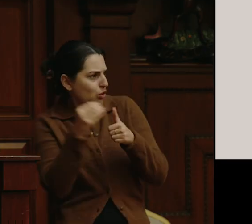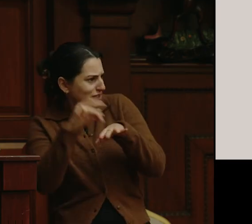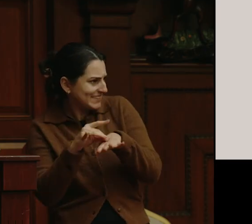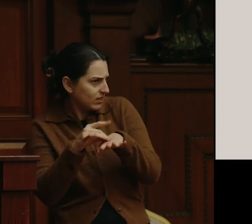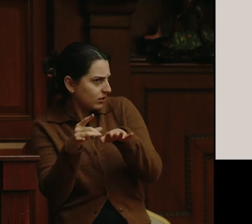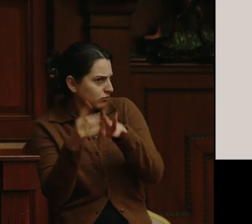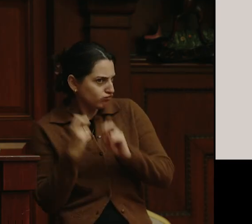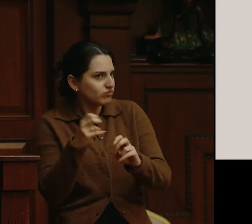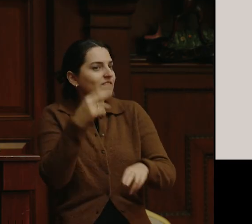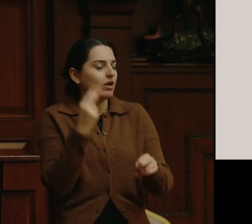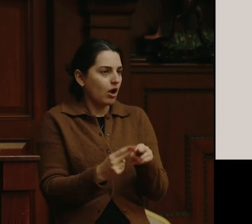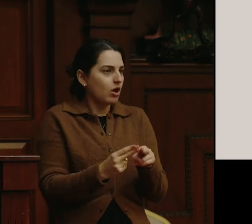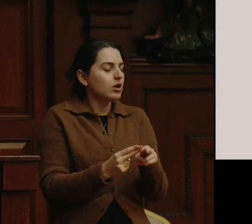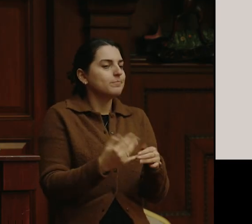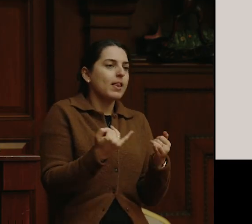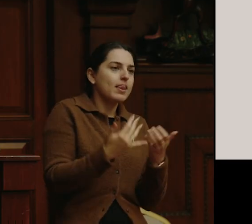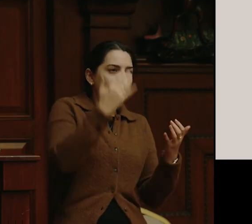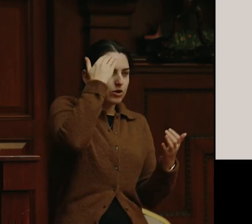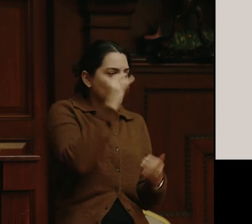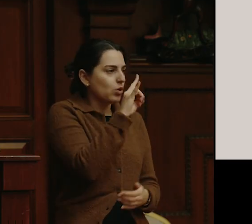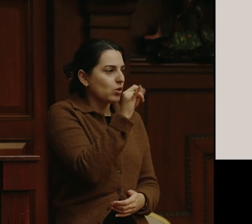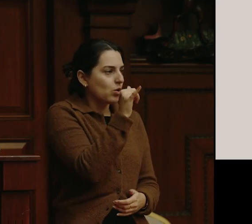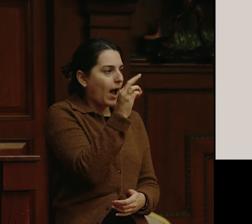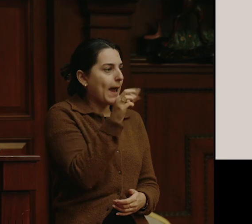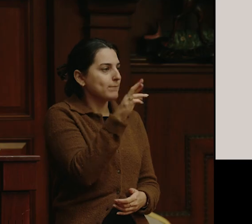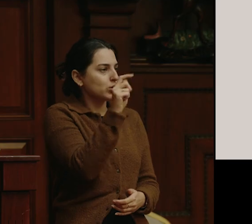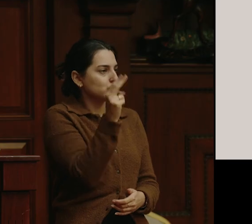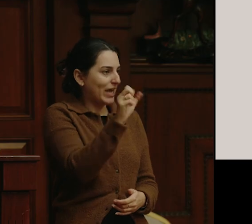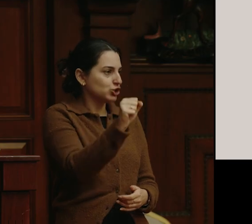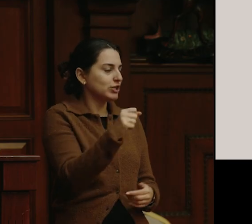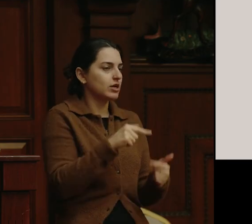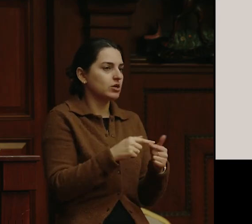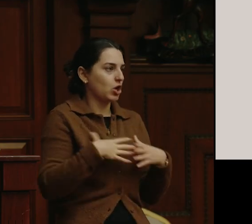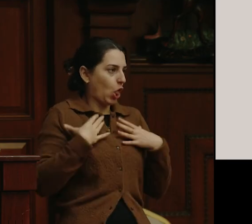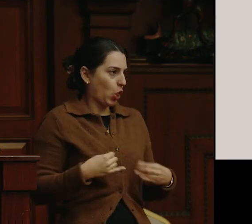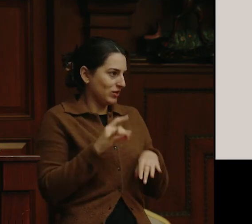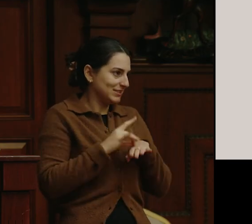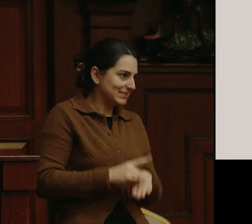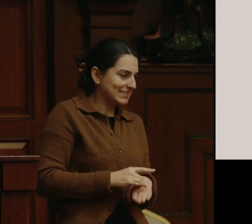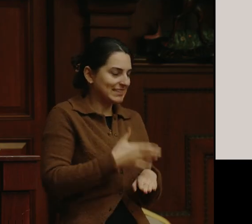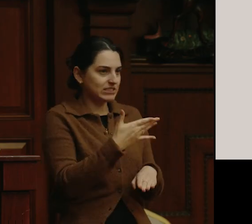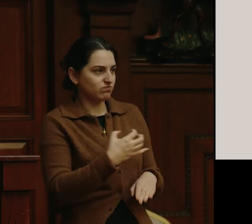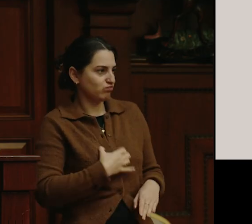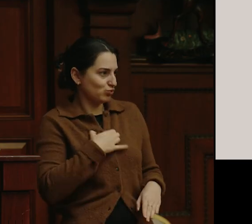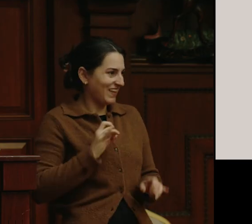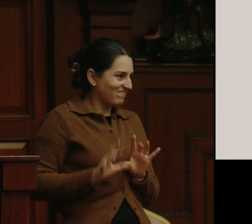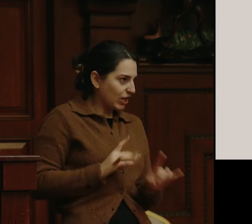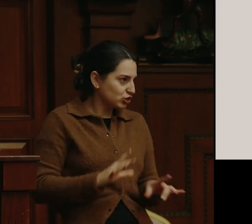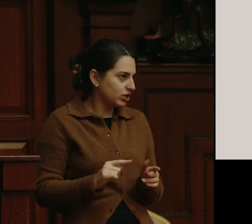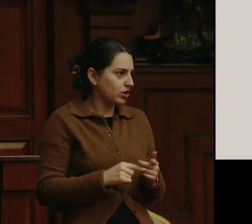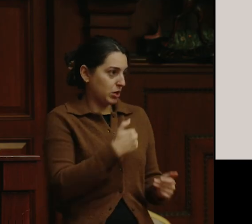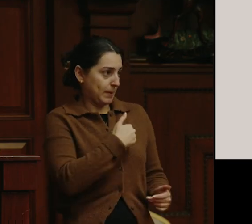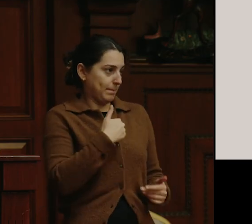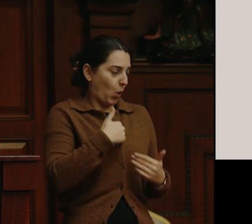was conditions like hypertension, lung disease, urinary tract infections,